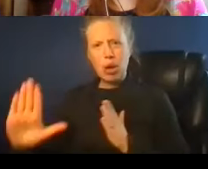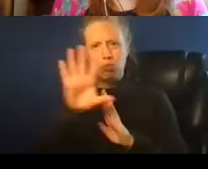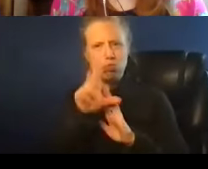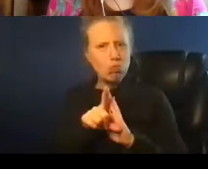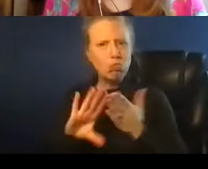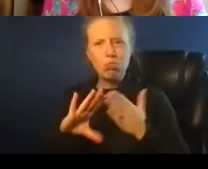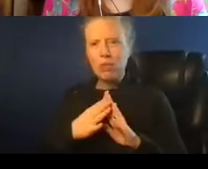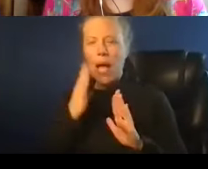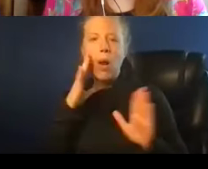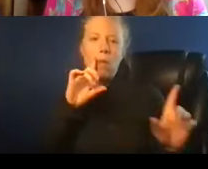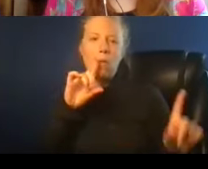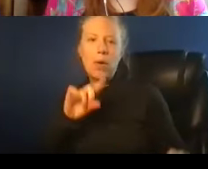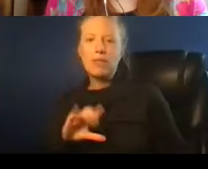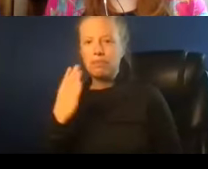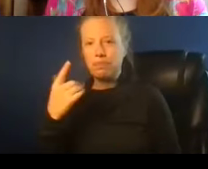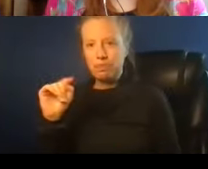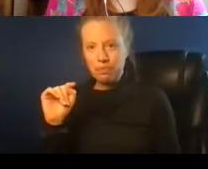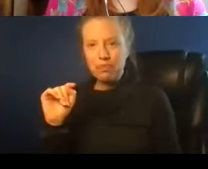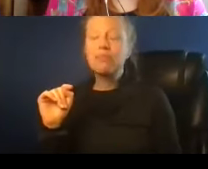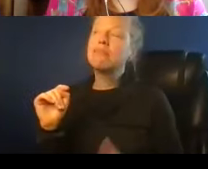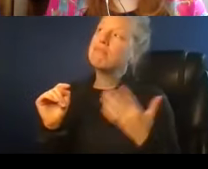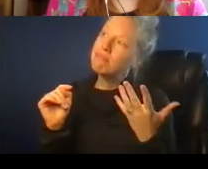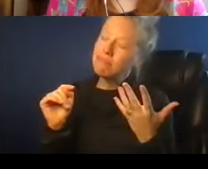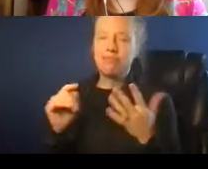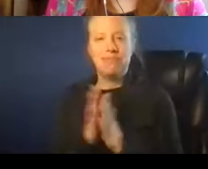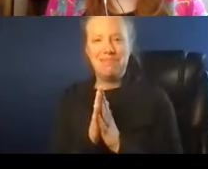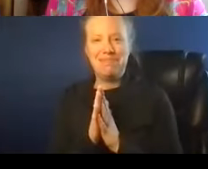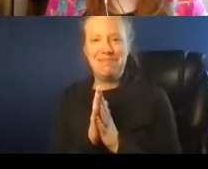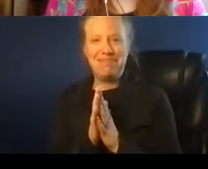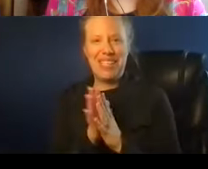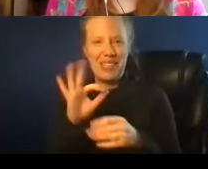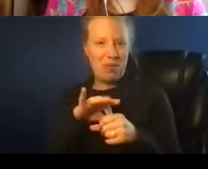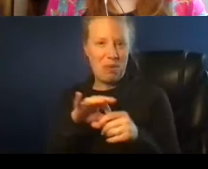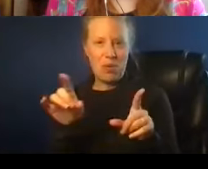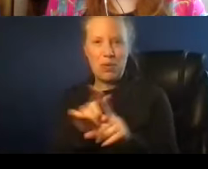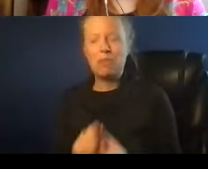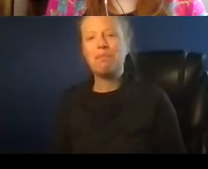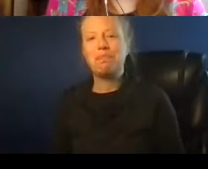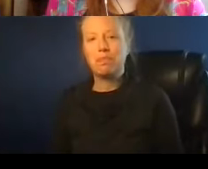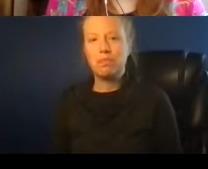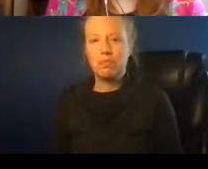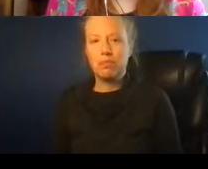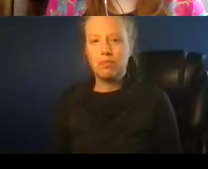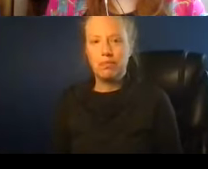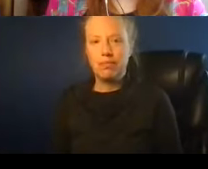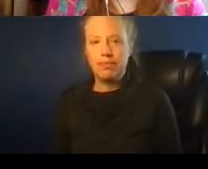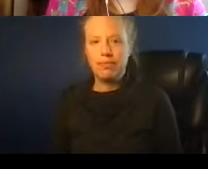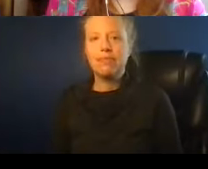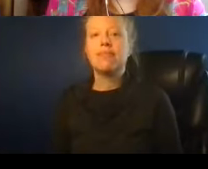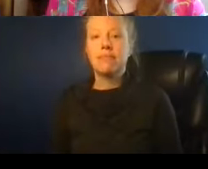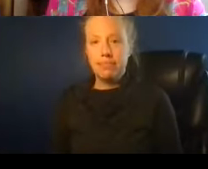answered in the chat, but let's do it on the poll as well. All right, just